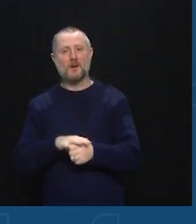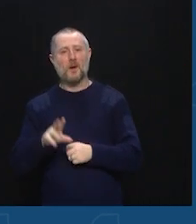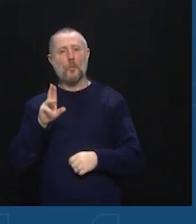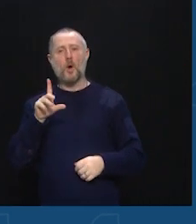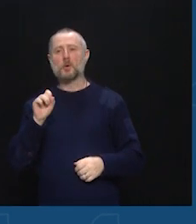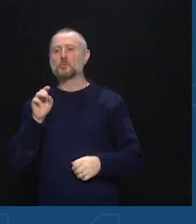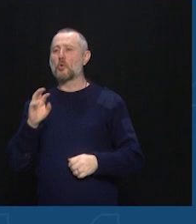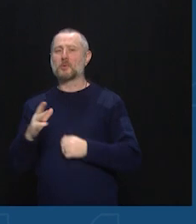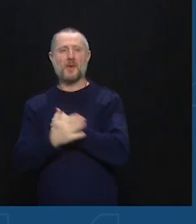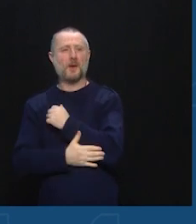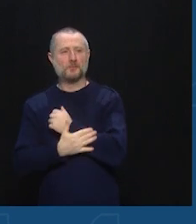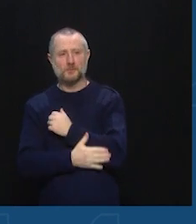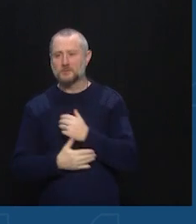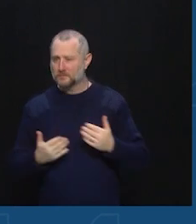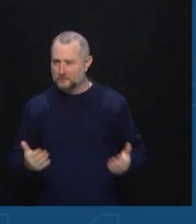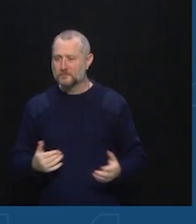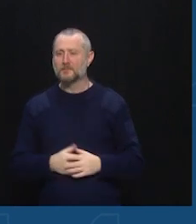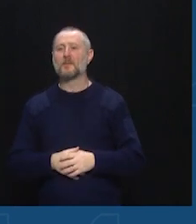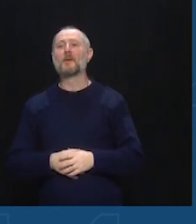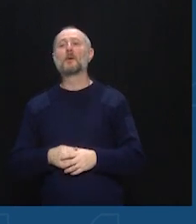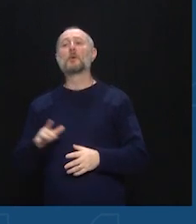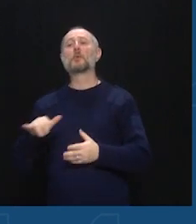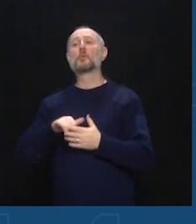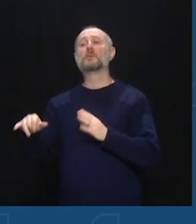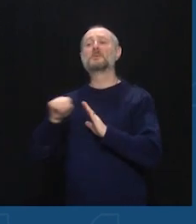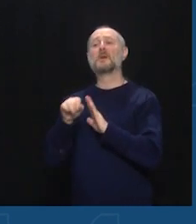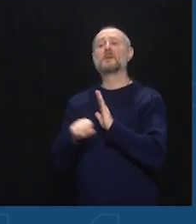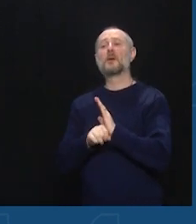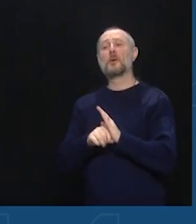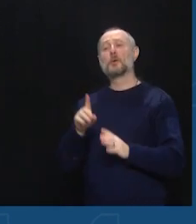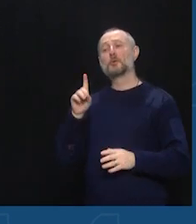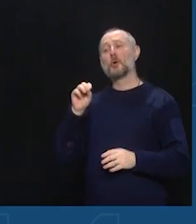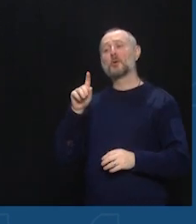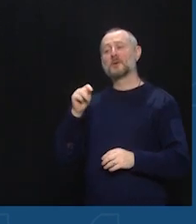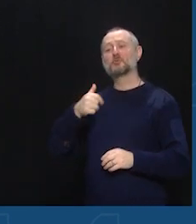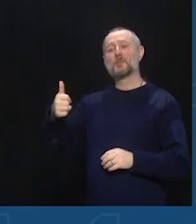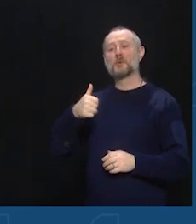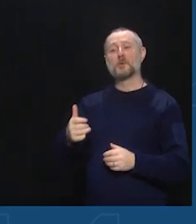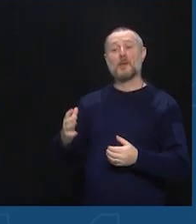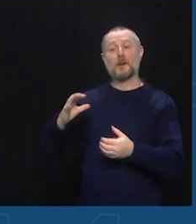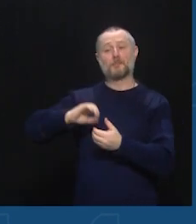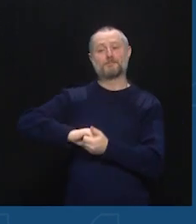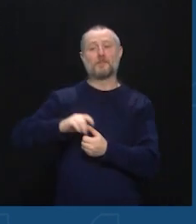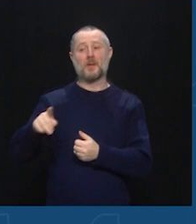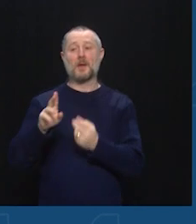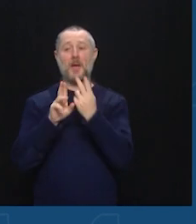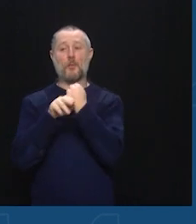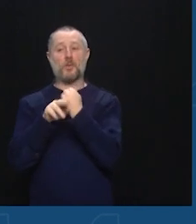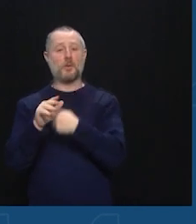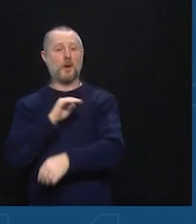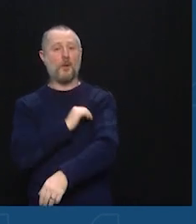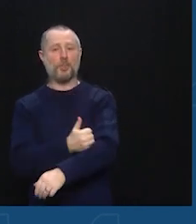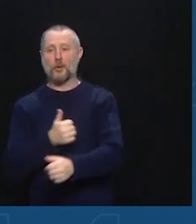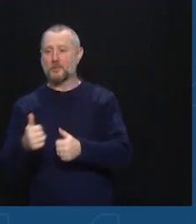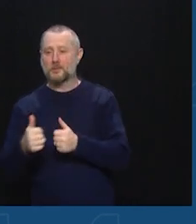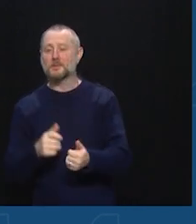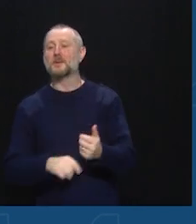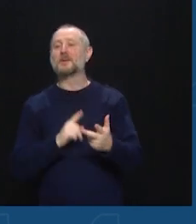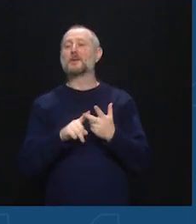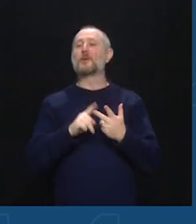New York State DOT has been working with our partners at the Thruway Authority, Homeland Security, and all the other government